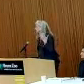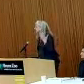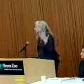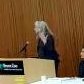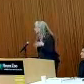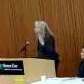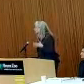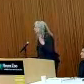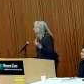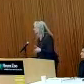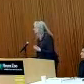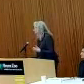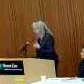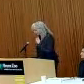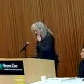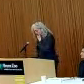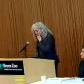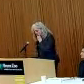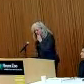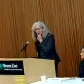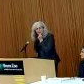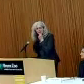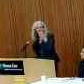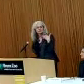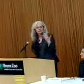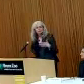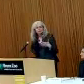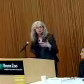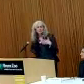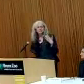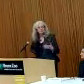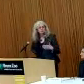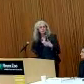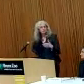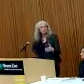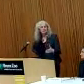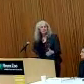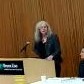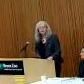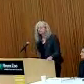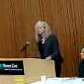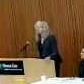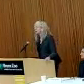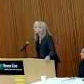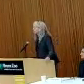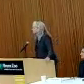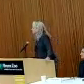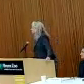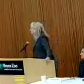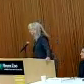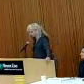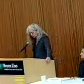paying you know tens of thousands you know if not more in in extra costs and fees and